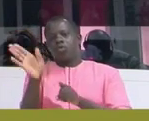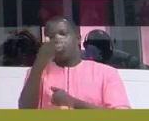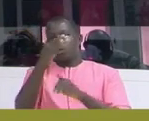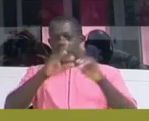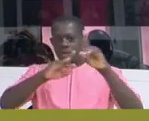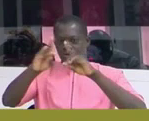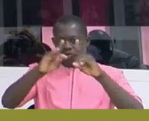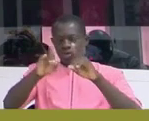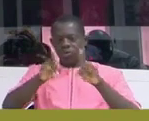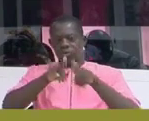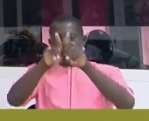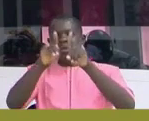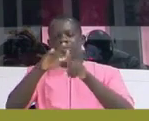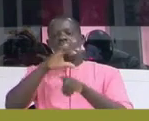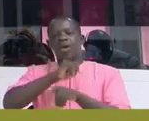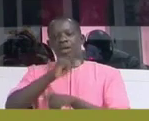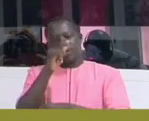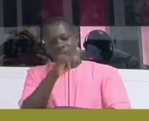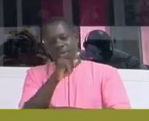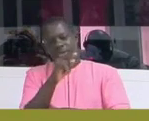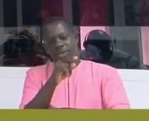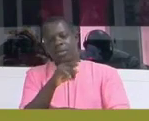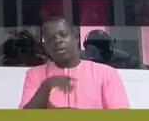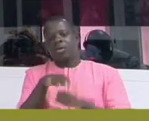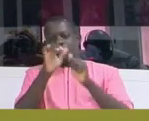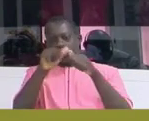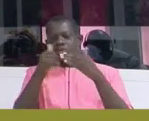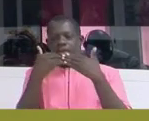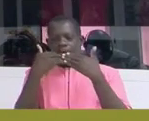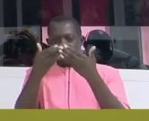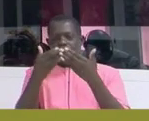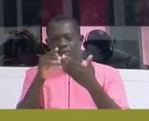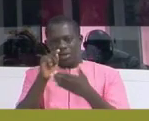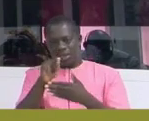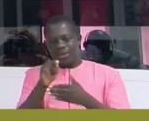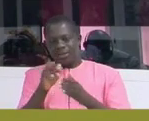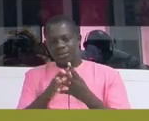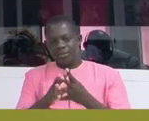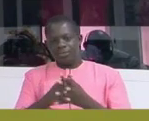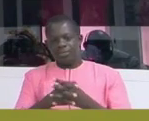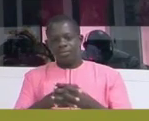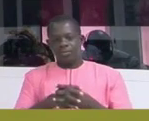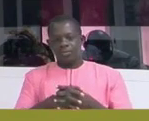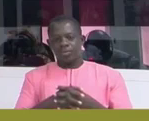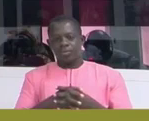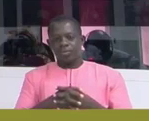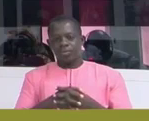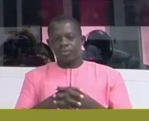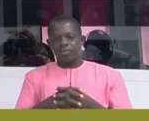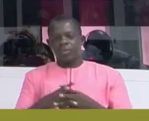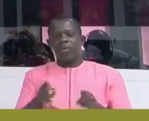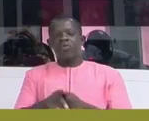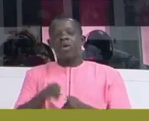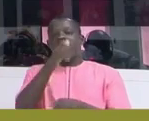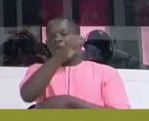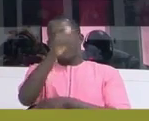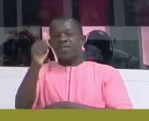with. But when we return and are discussing with I will tell